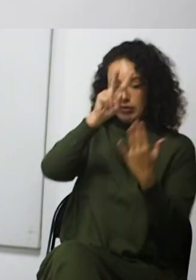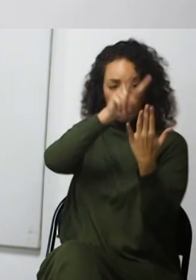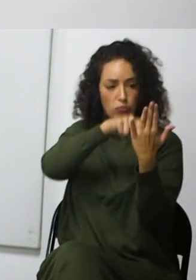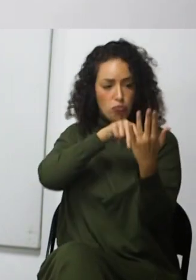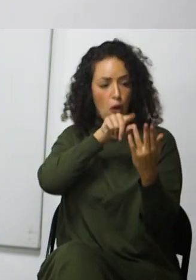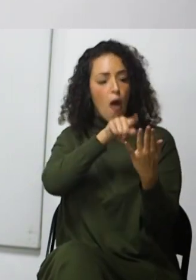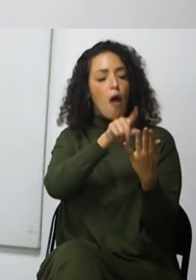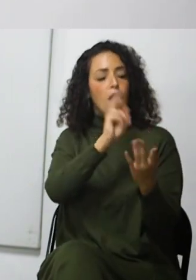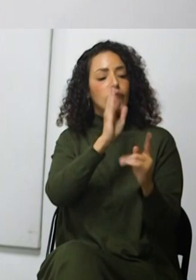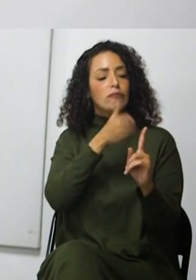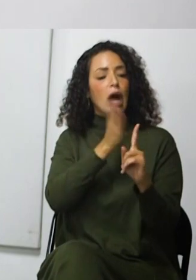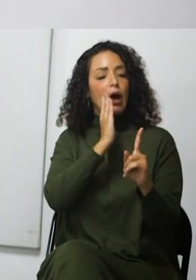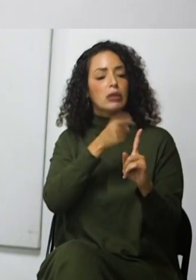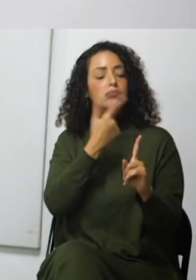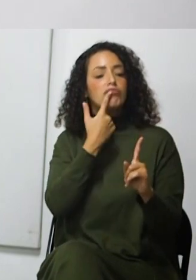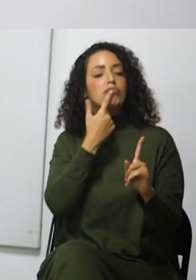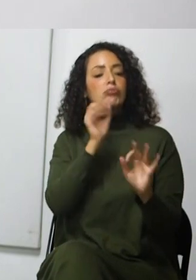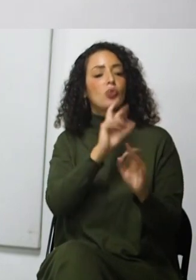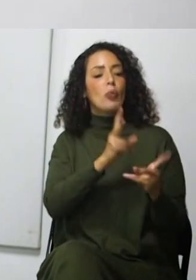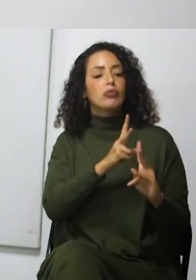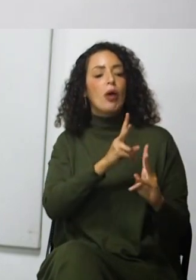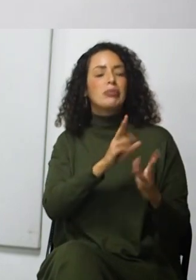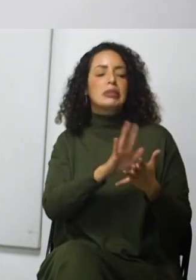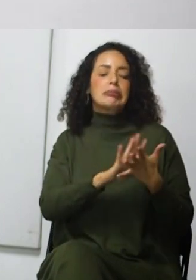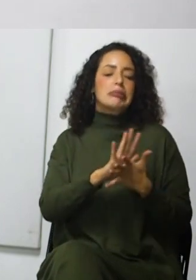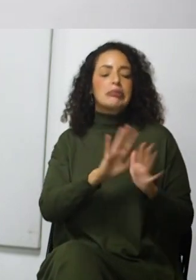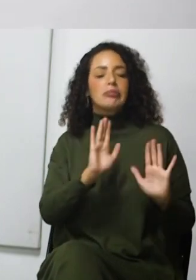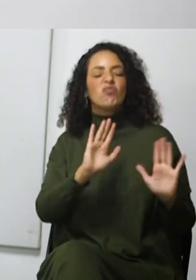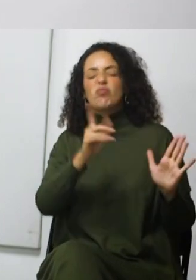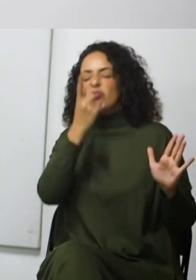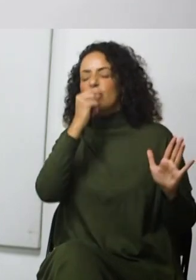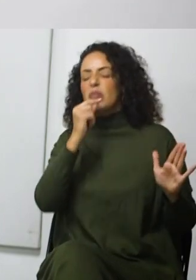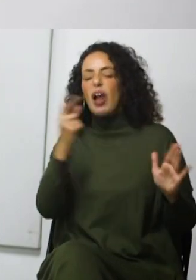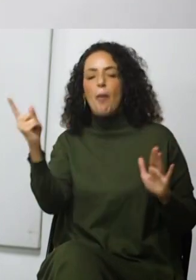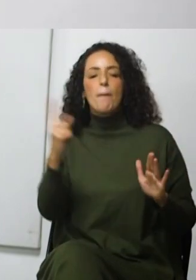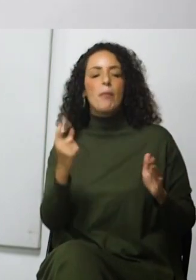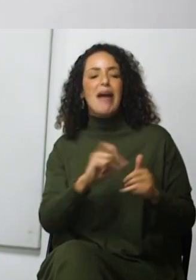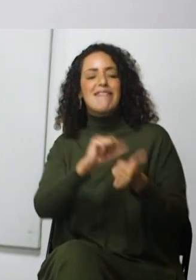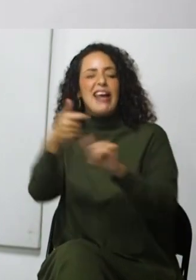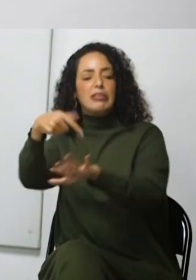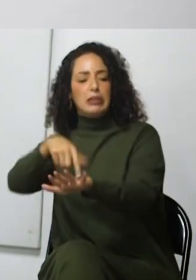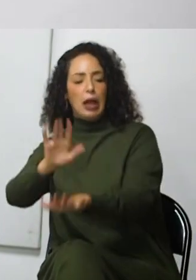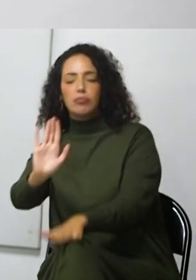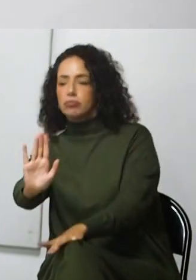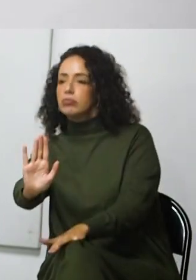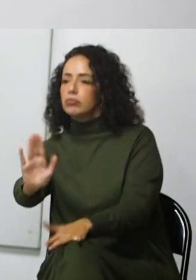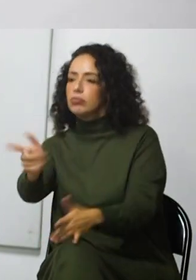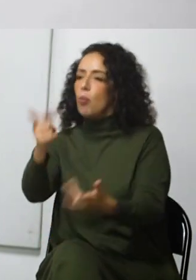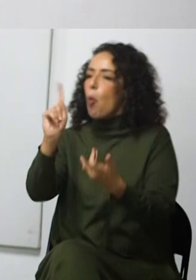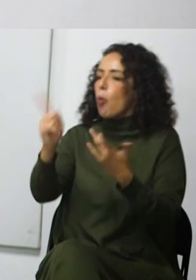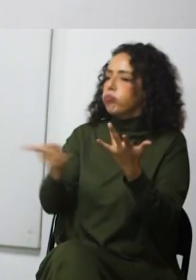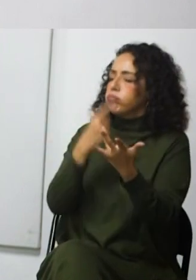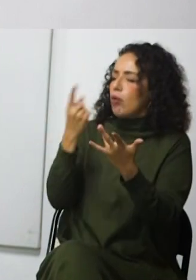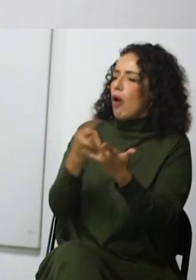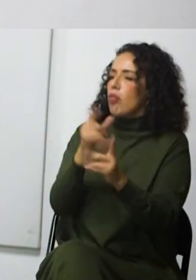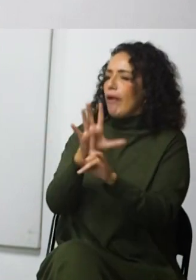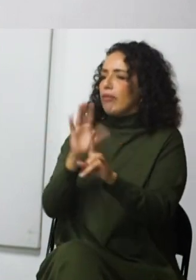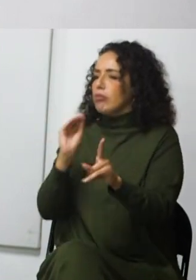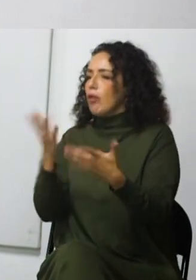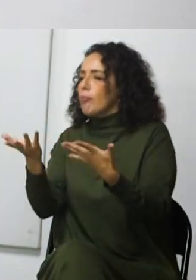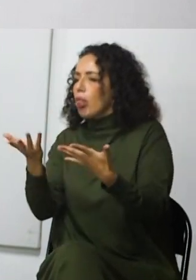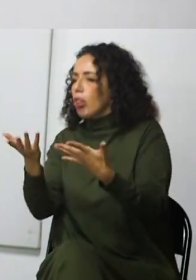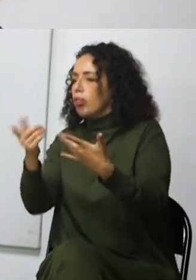kind of entering into. So yeah, I think just being in those habits of communicating what you can and can't provide as